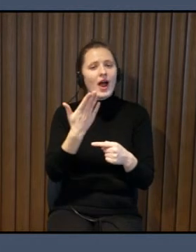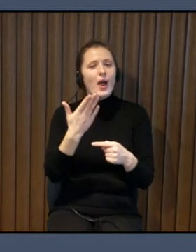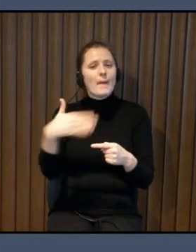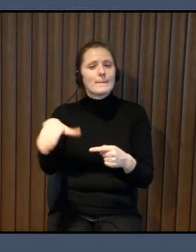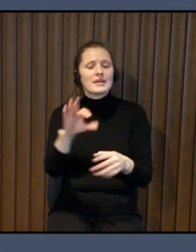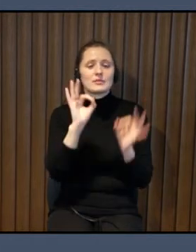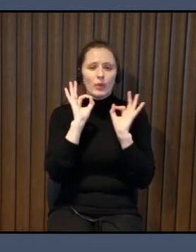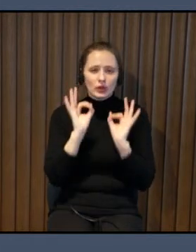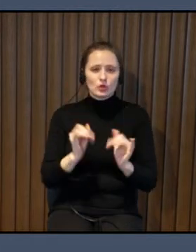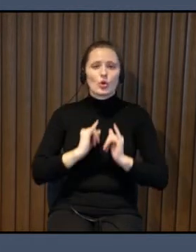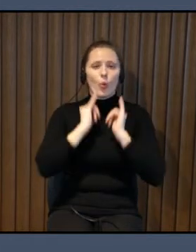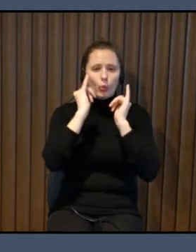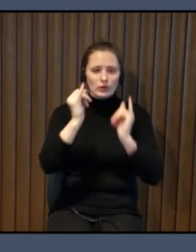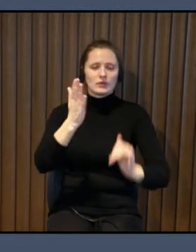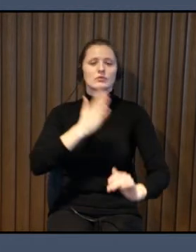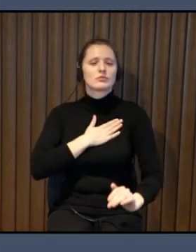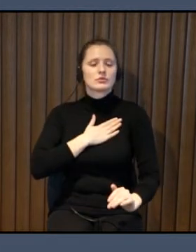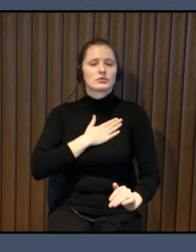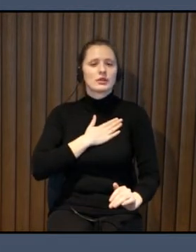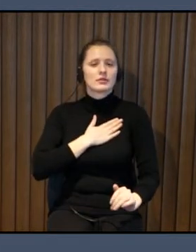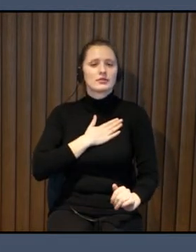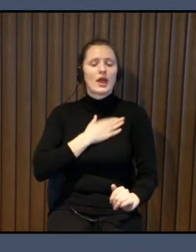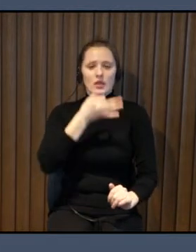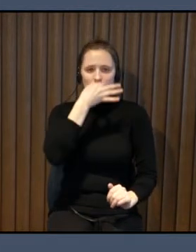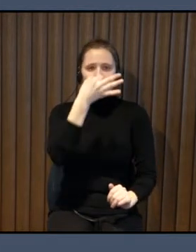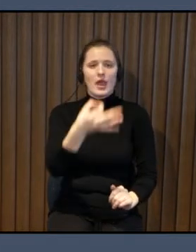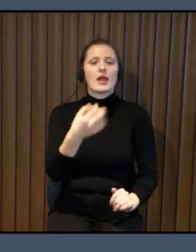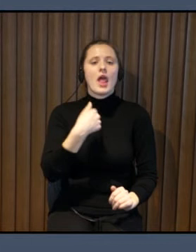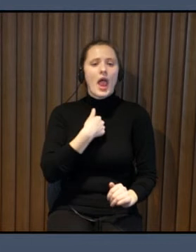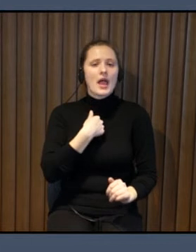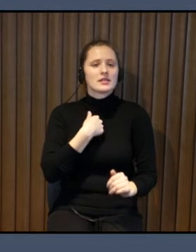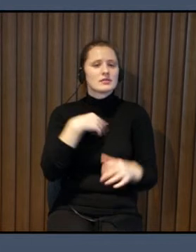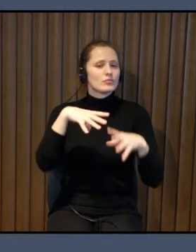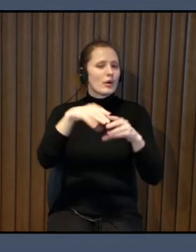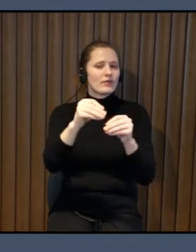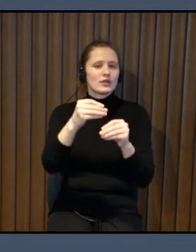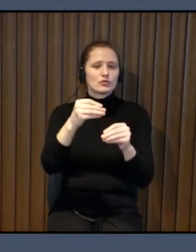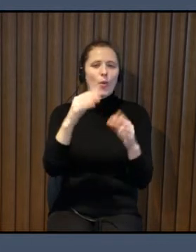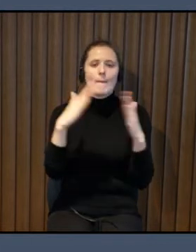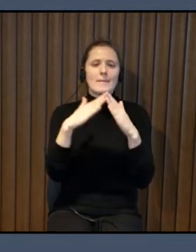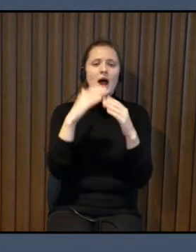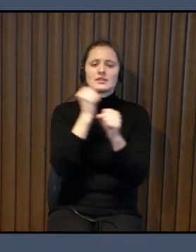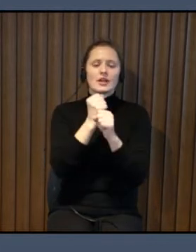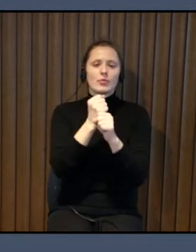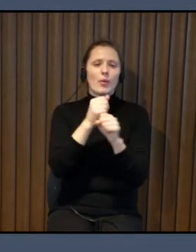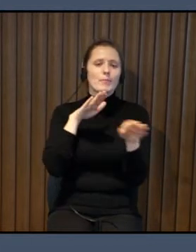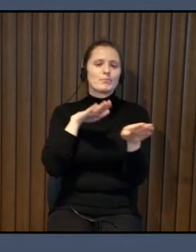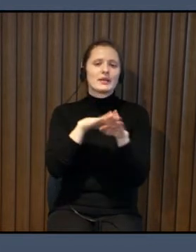The next issue is whether we can honestly say that we have done